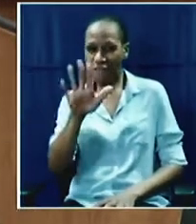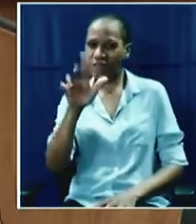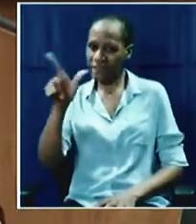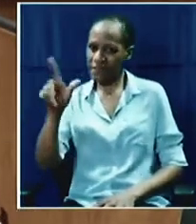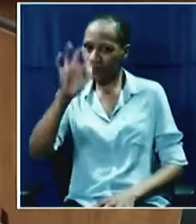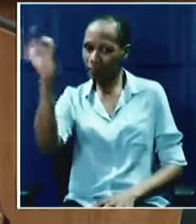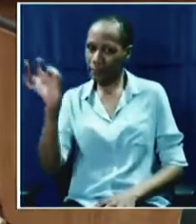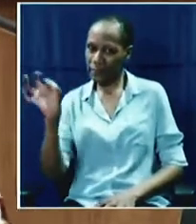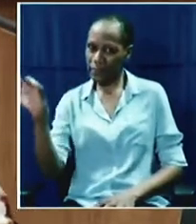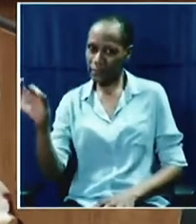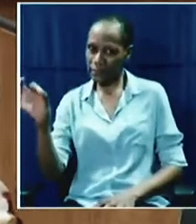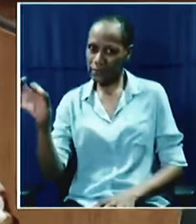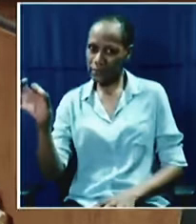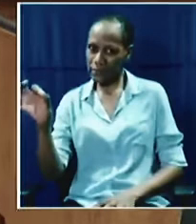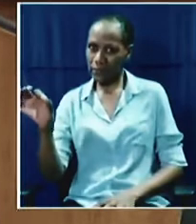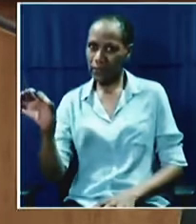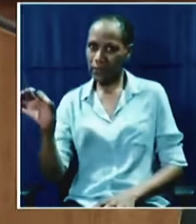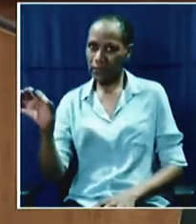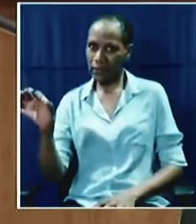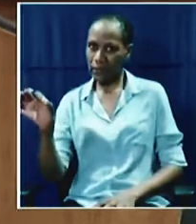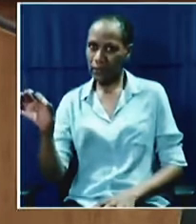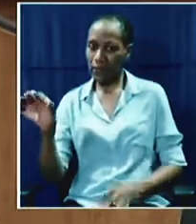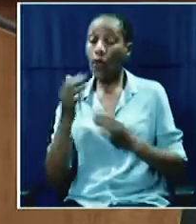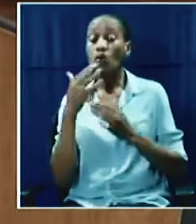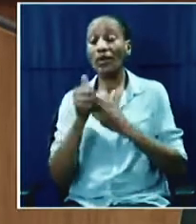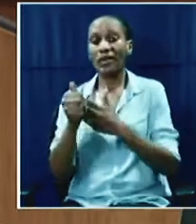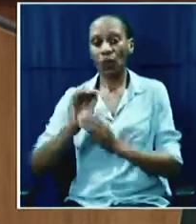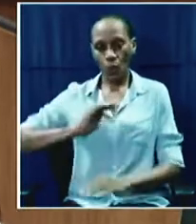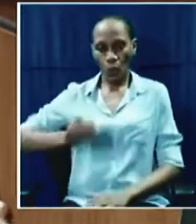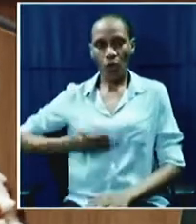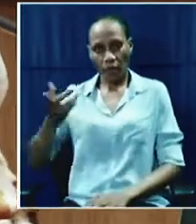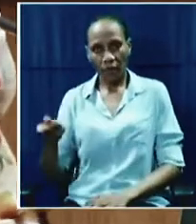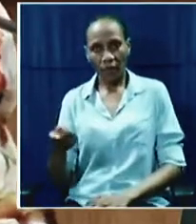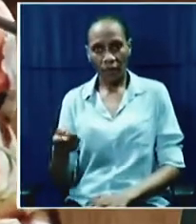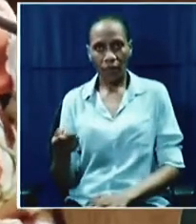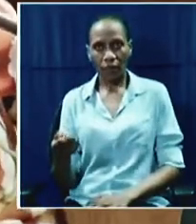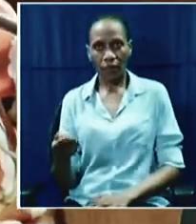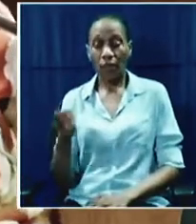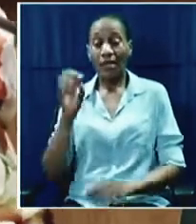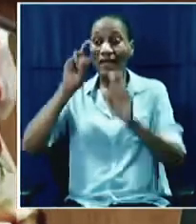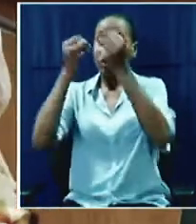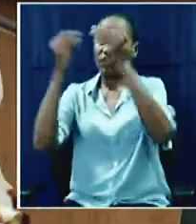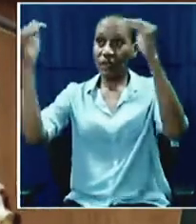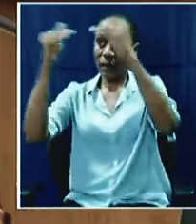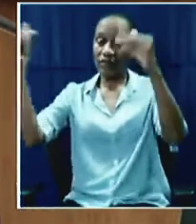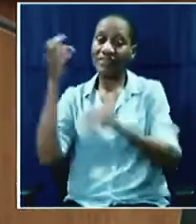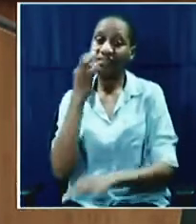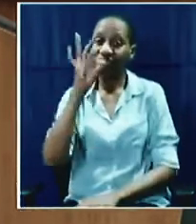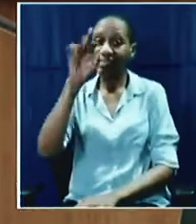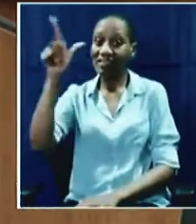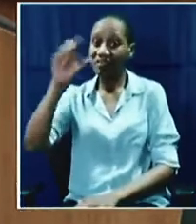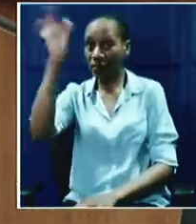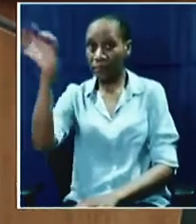57% of the households are headed by women, and the national average is 37%.